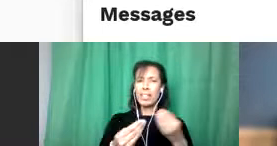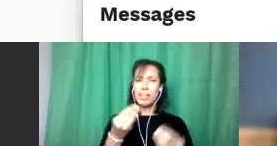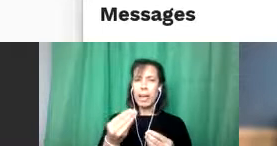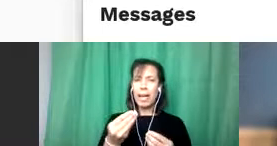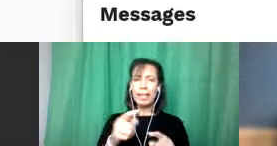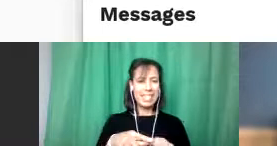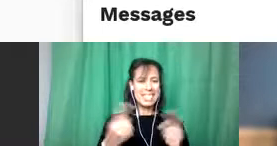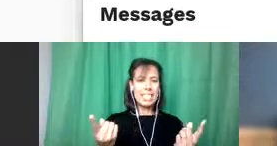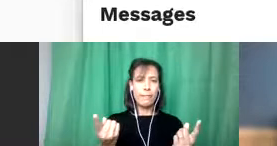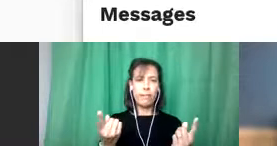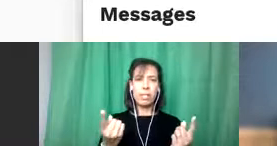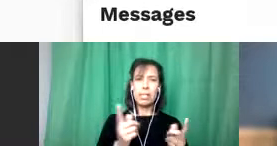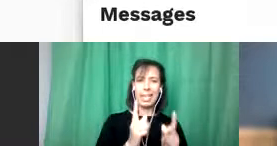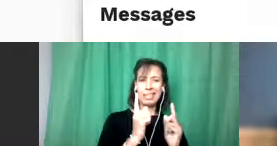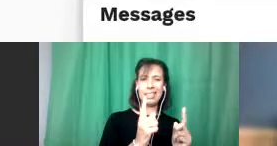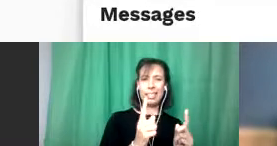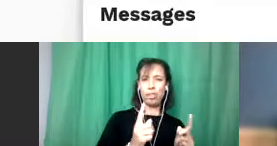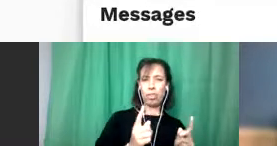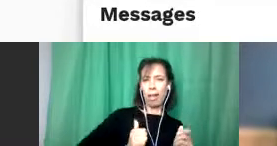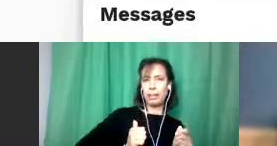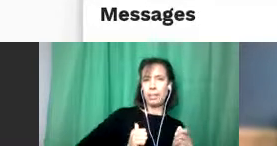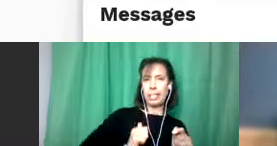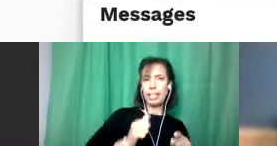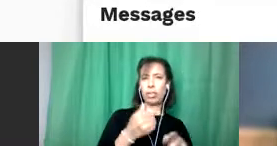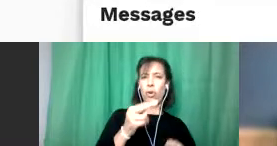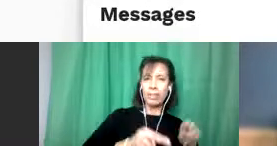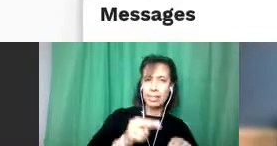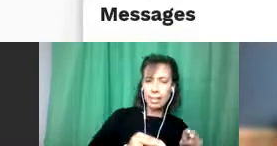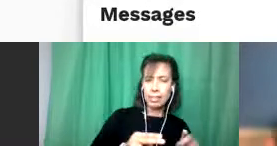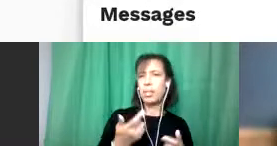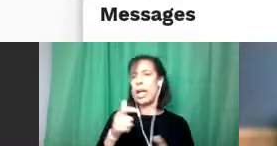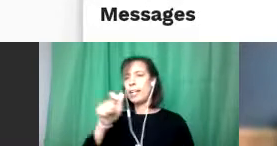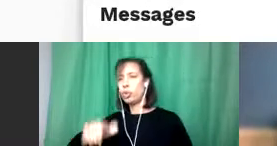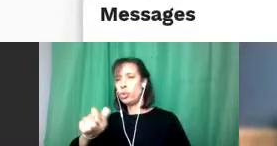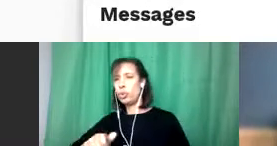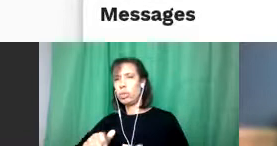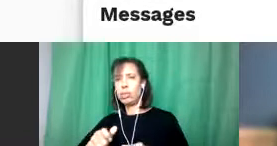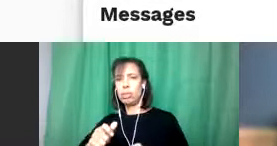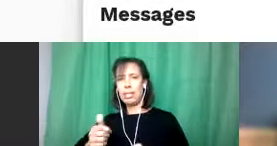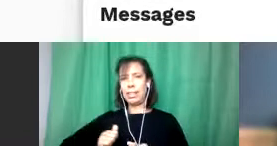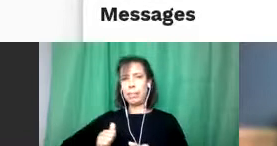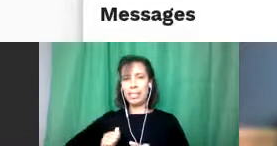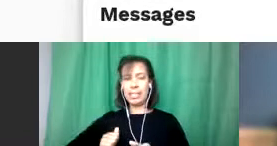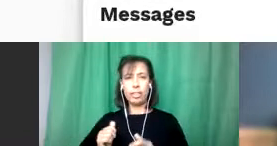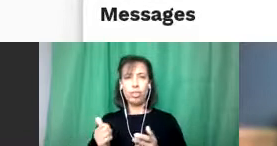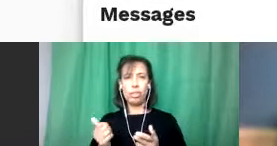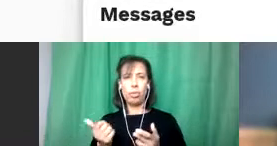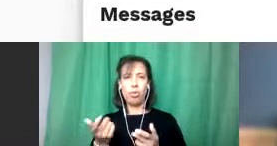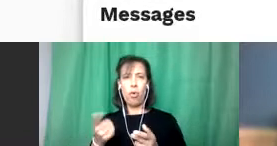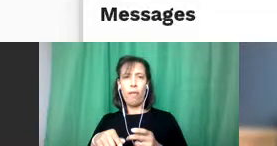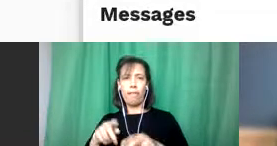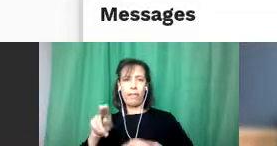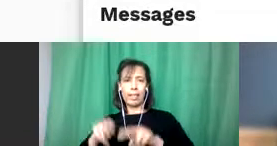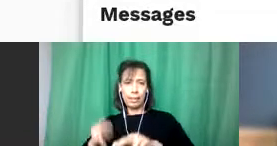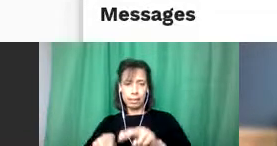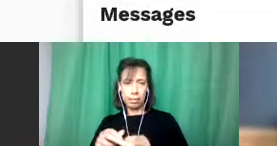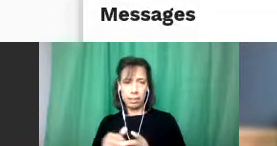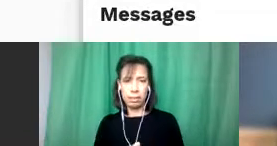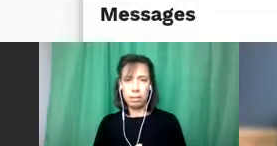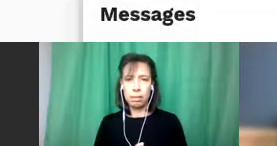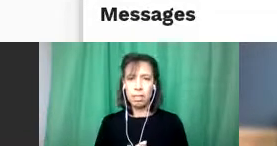really an opportunity for you to start to think critically about what you think assessment is about and what